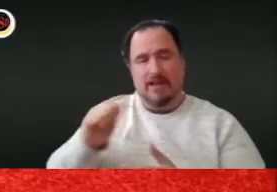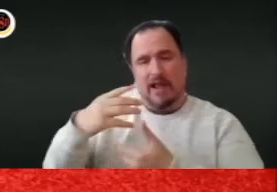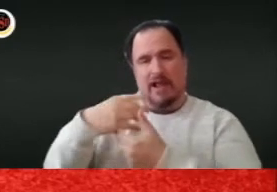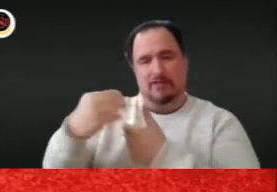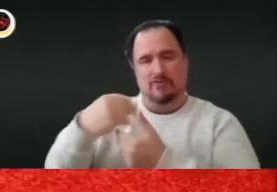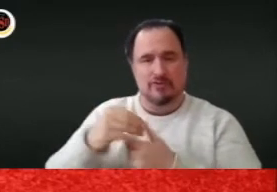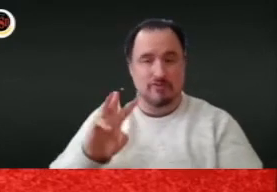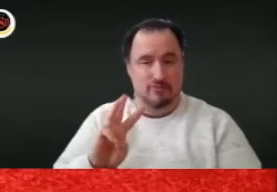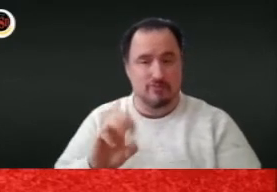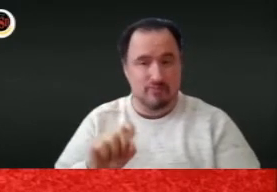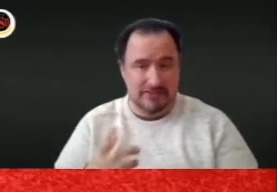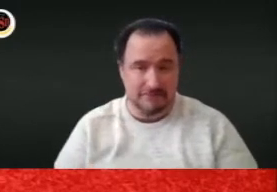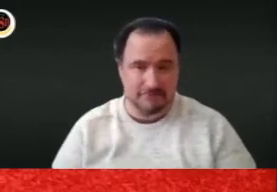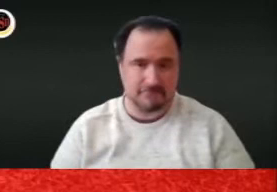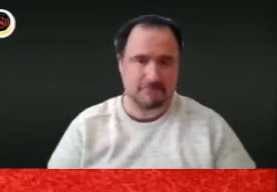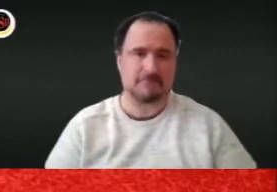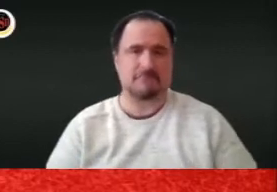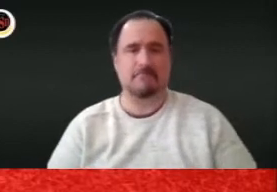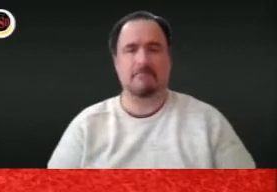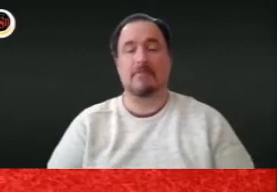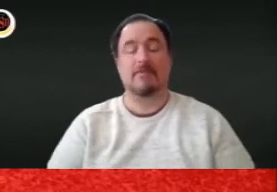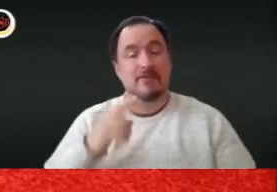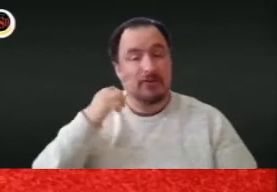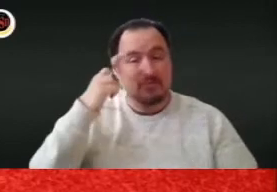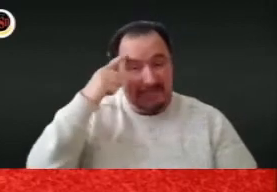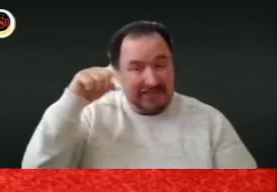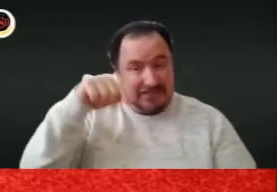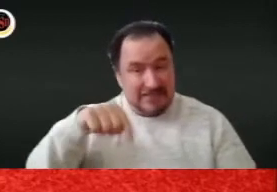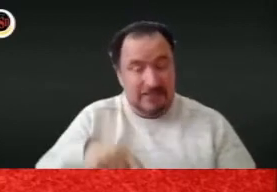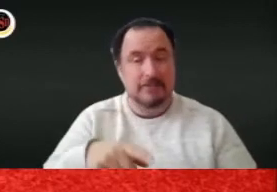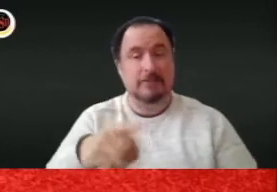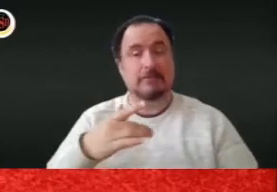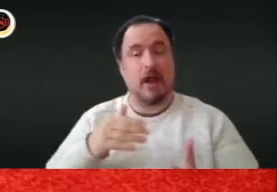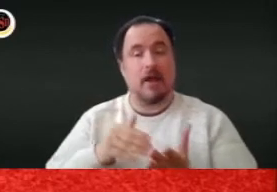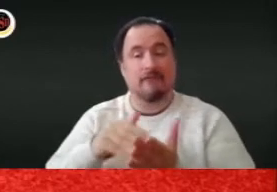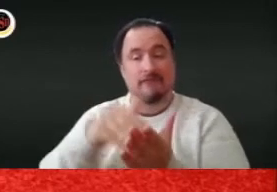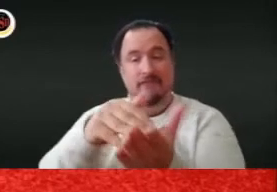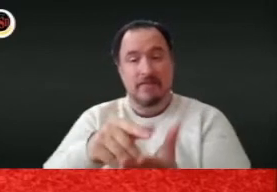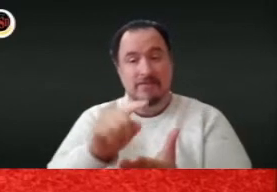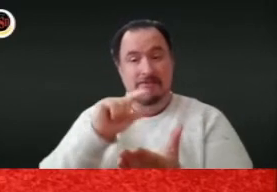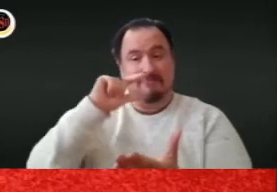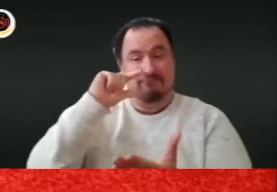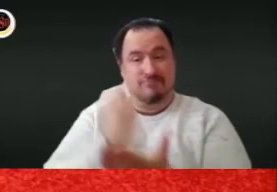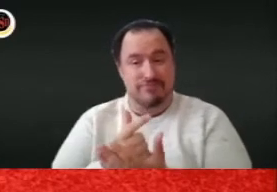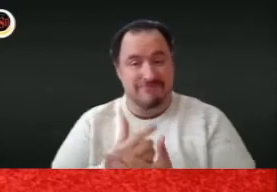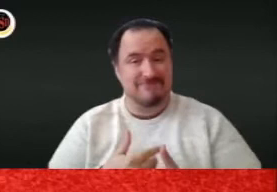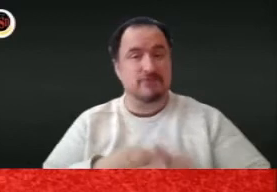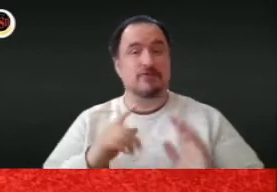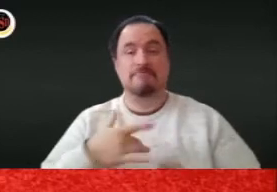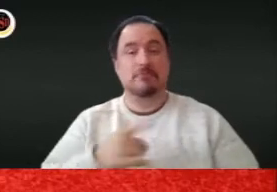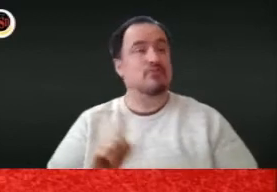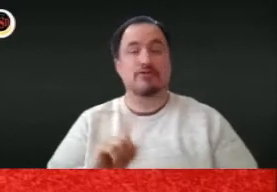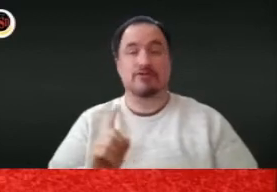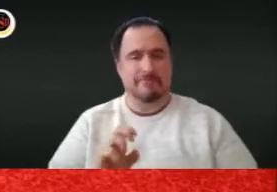majority of your hours, about 75% of them, completed outside of WSD. The reason being is because after